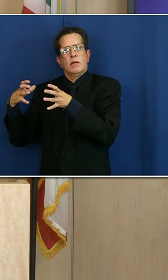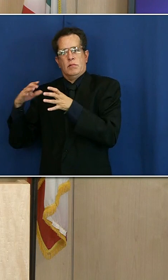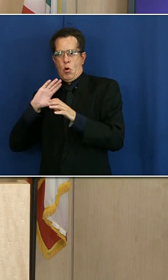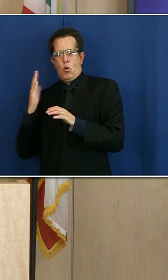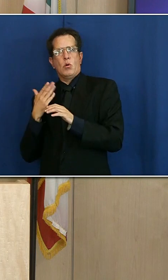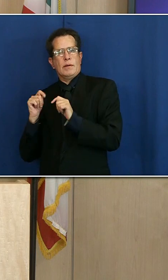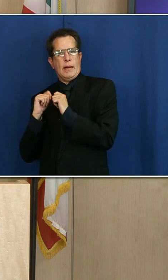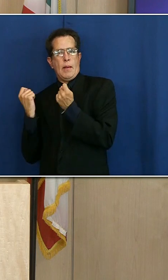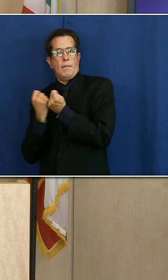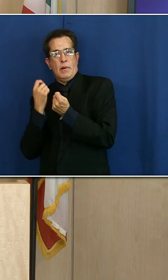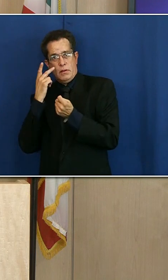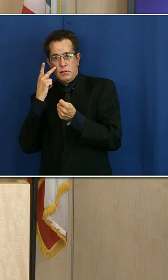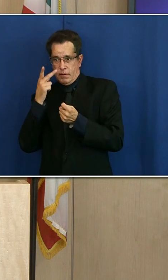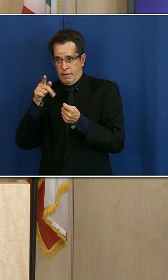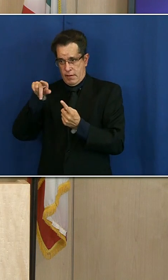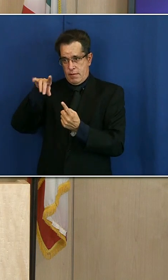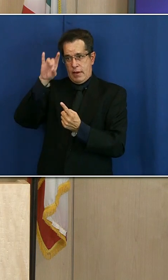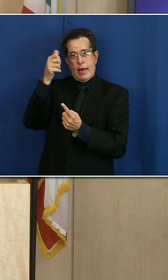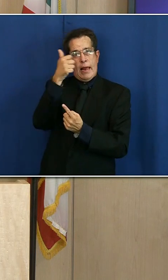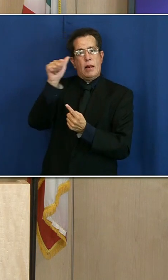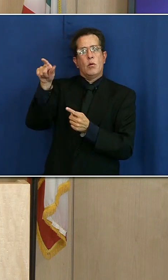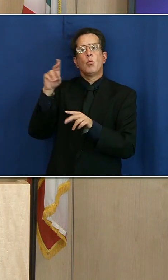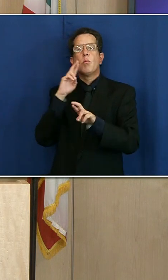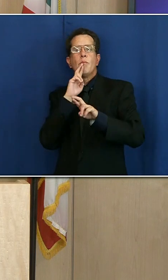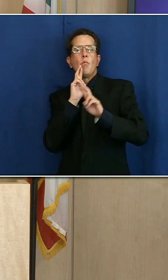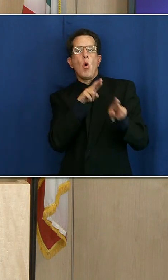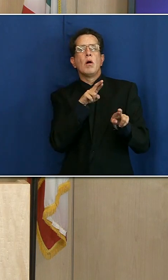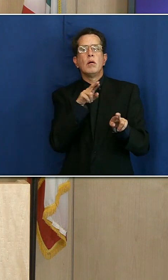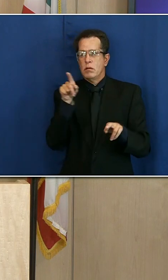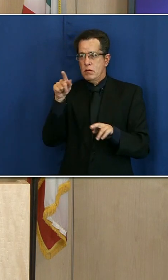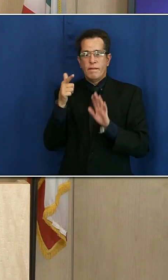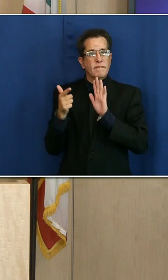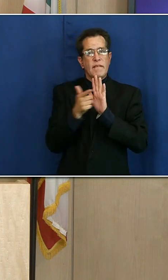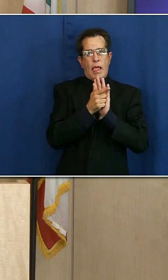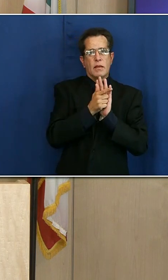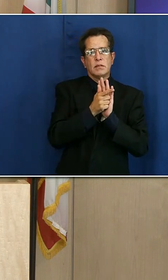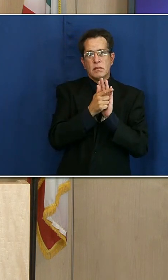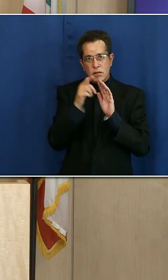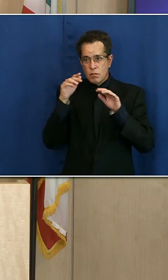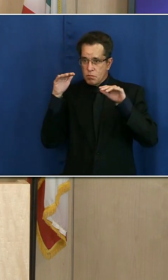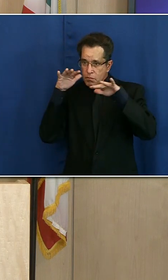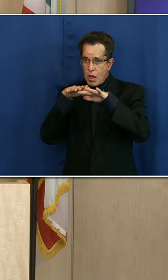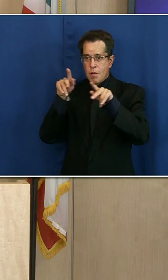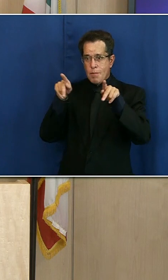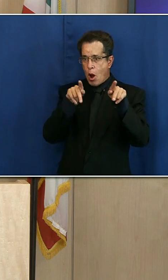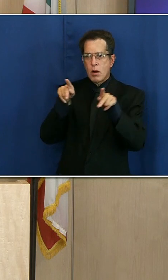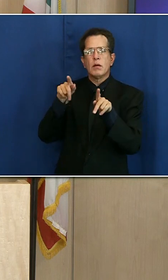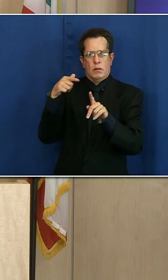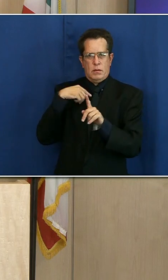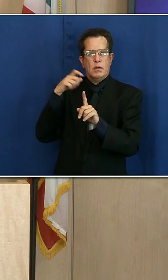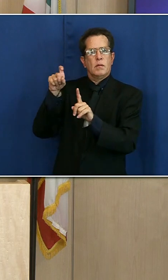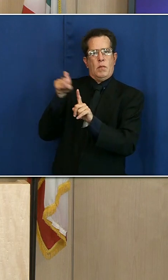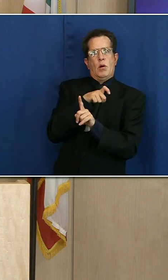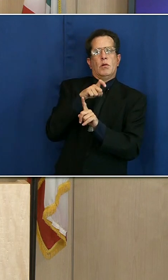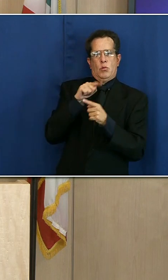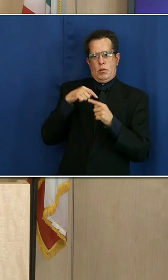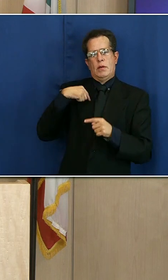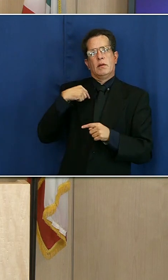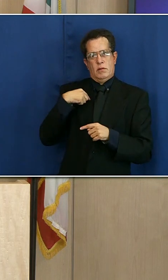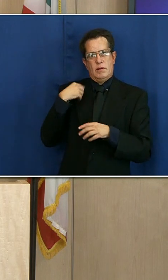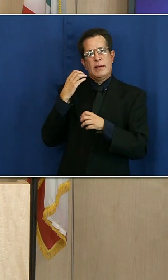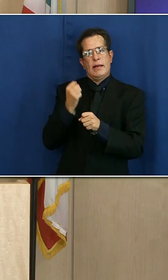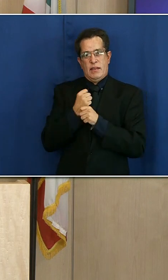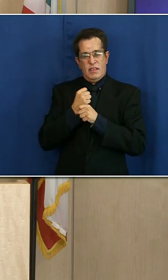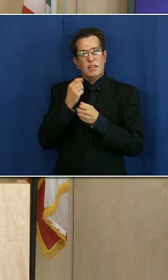individuals or entities report gatherings, I even get individual complaints